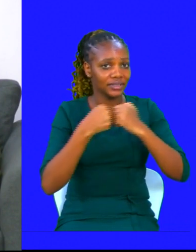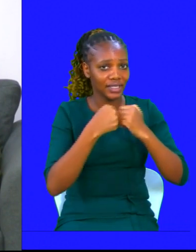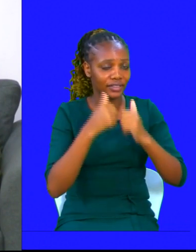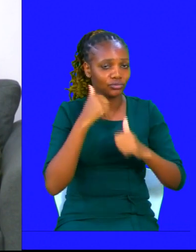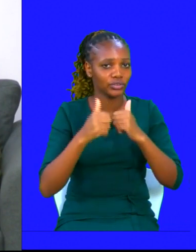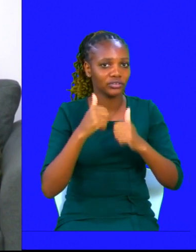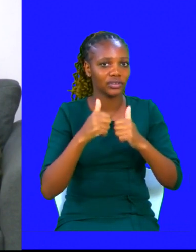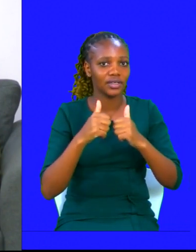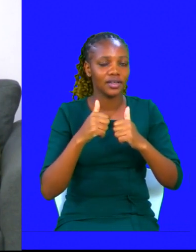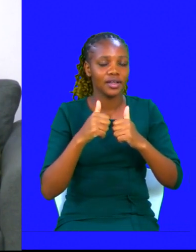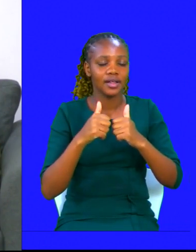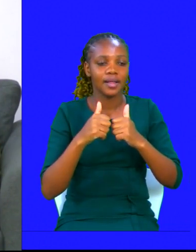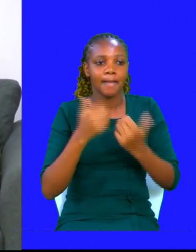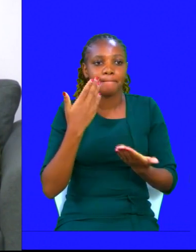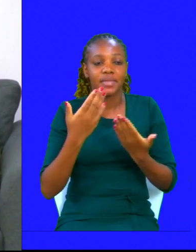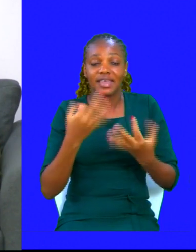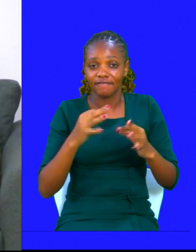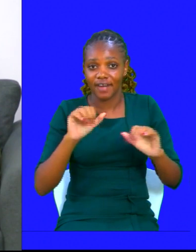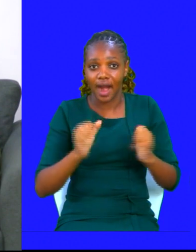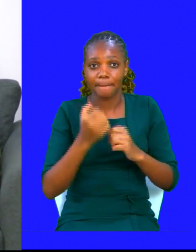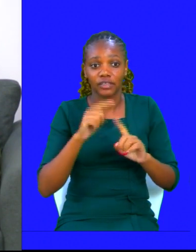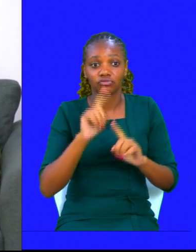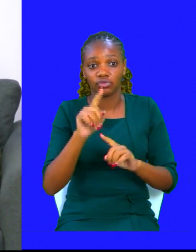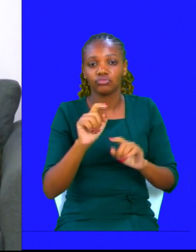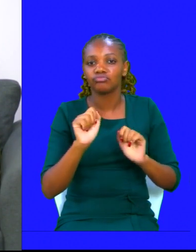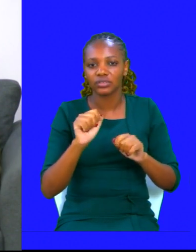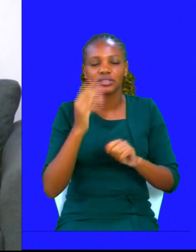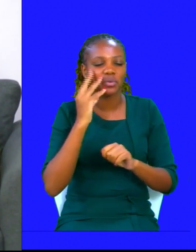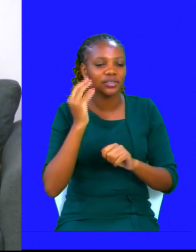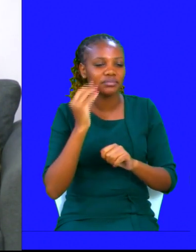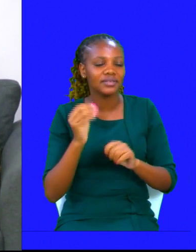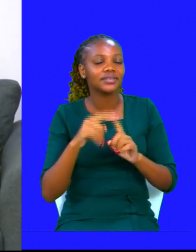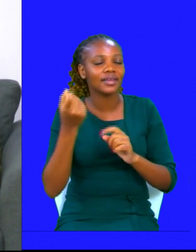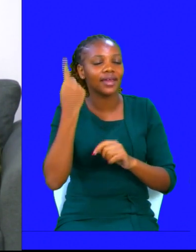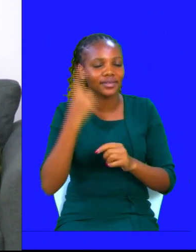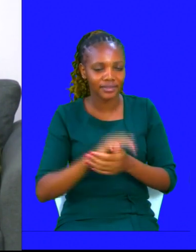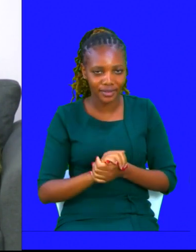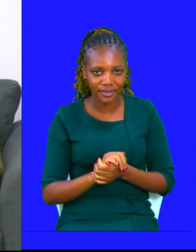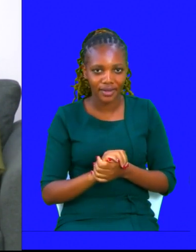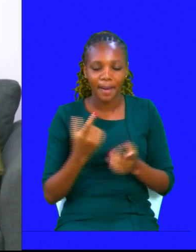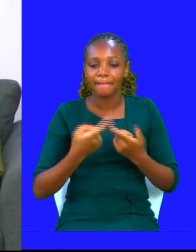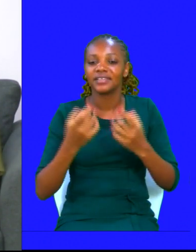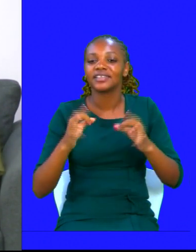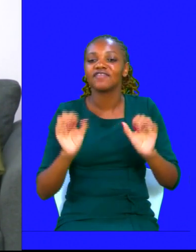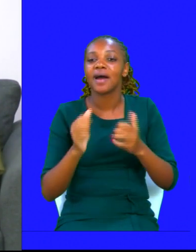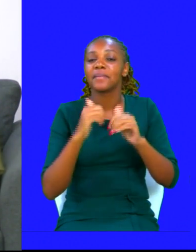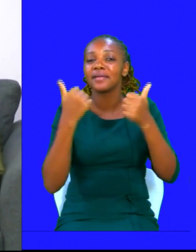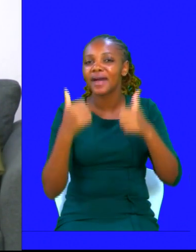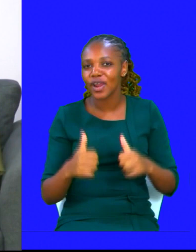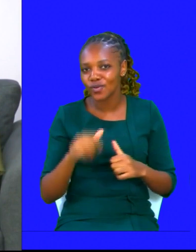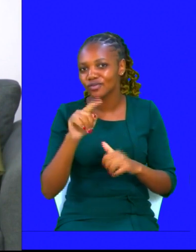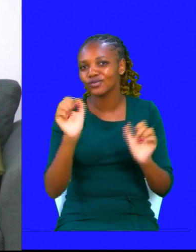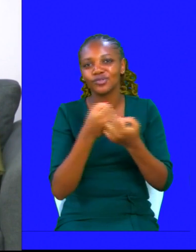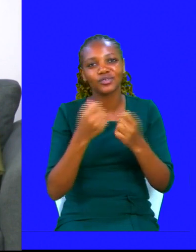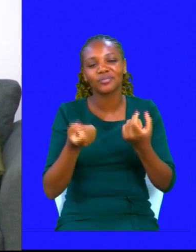until maybe it happens to you or you see the situation at first hand, you won't really understand it. So I will say, the advice I will